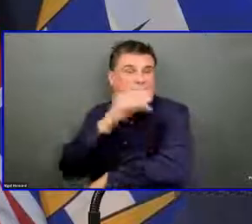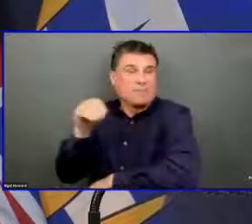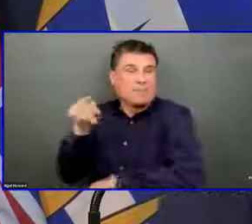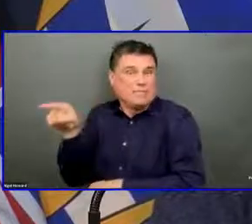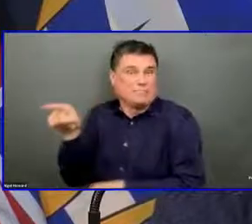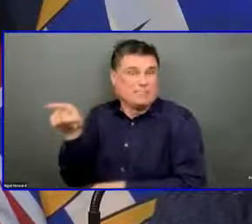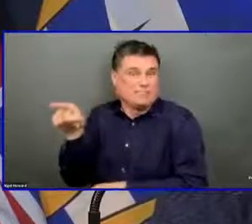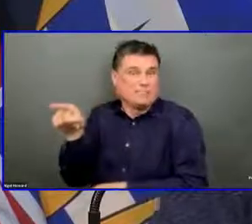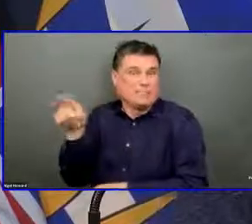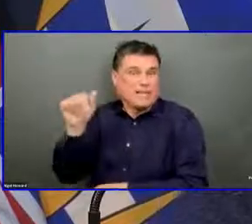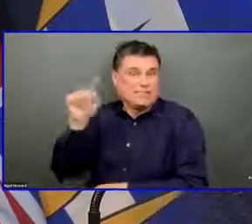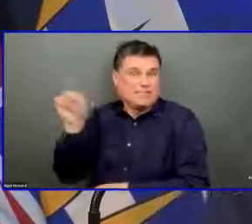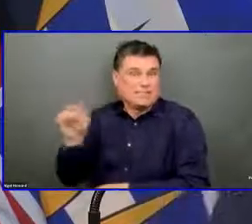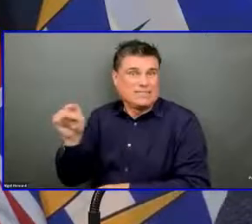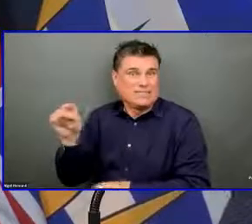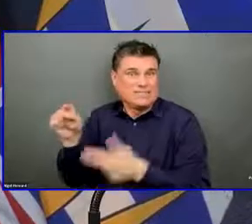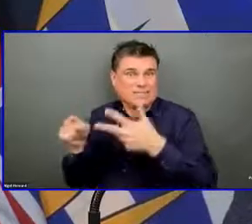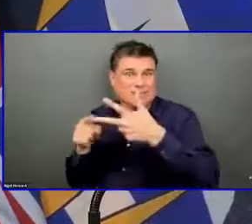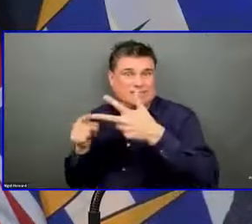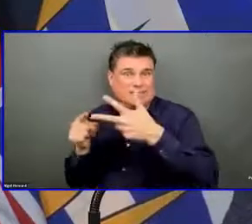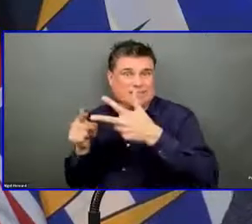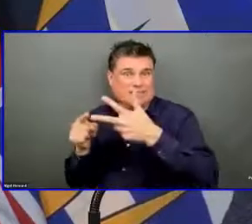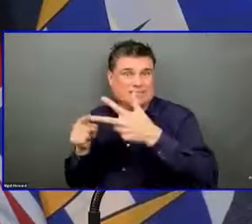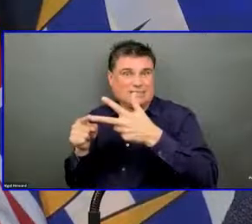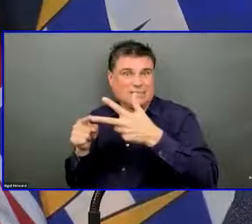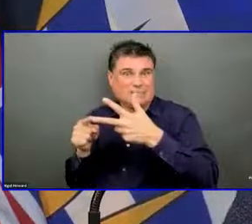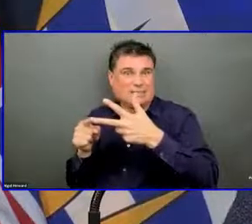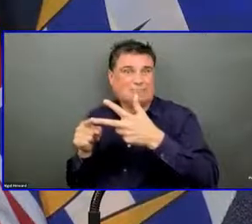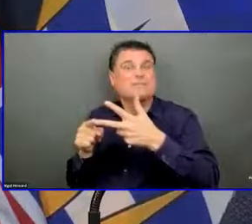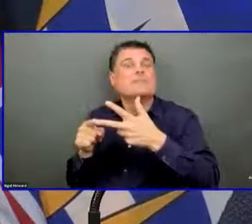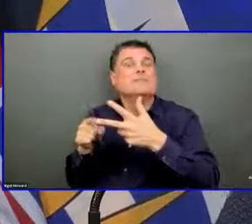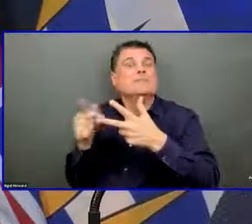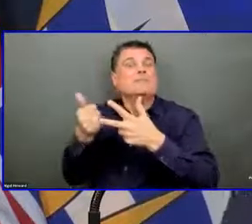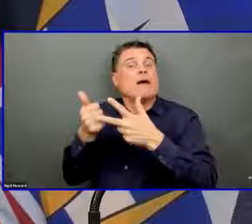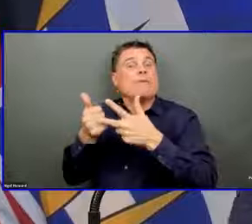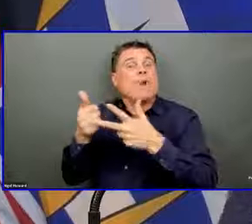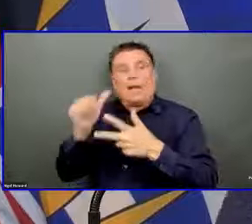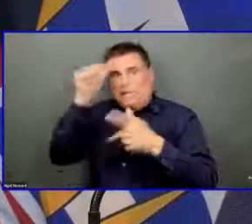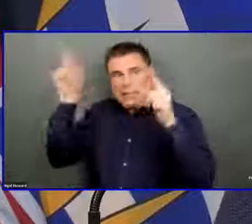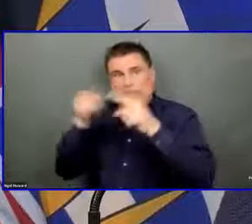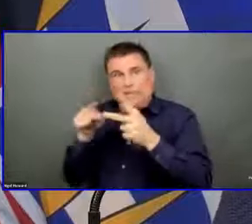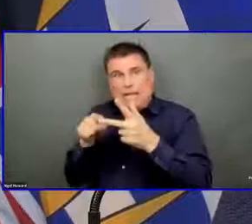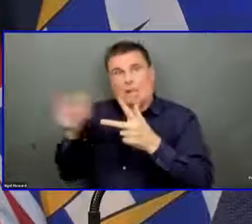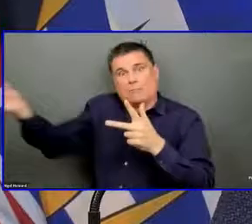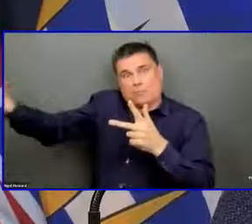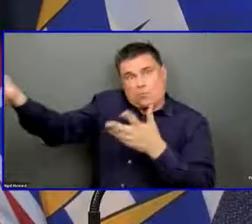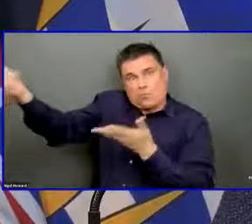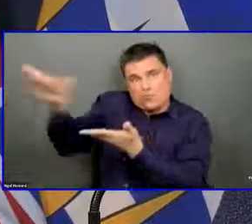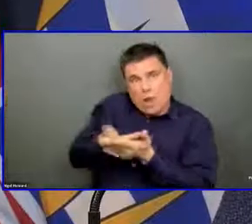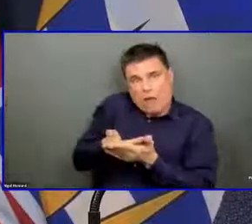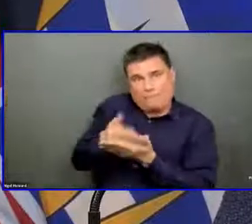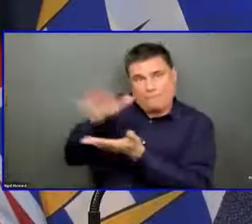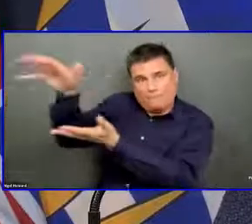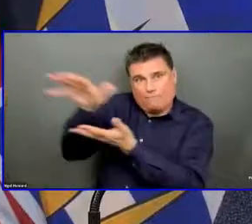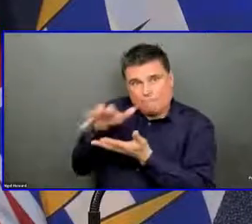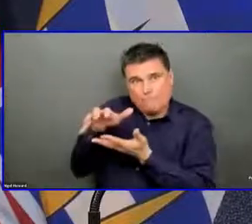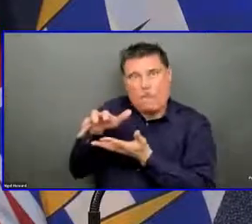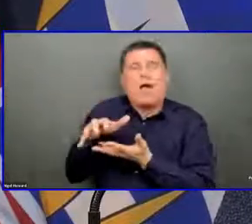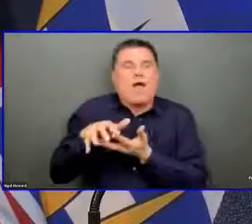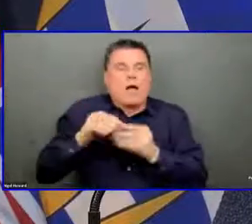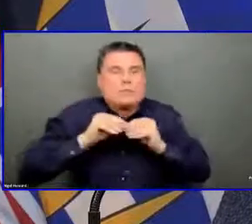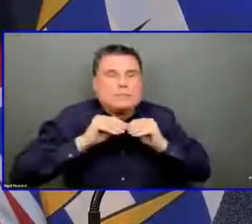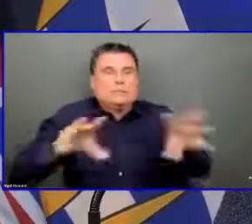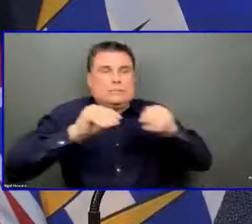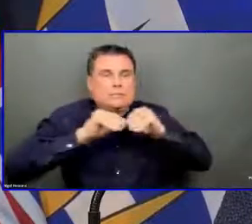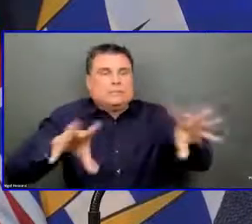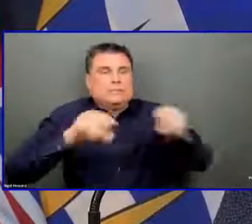how this pandemic has progressed in our province over the past year. And what we have seen very clearly, that no one is immune.